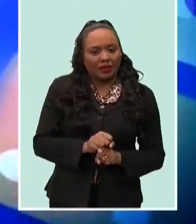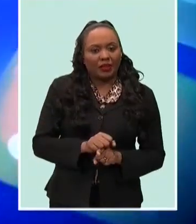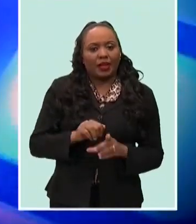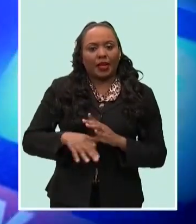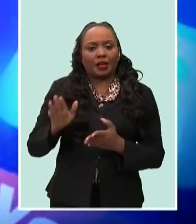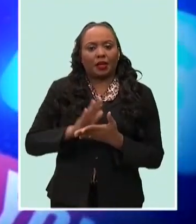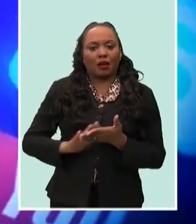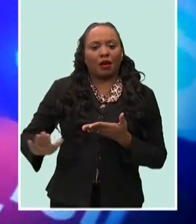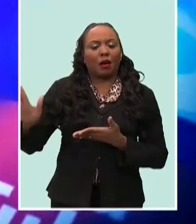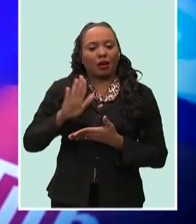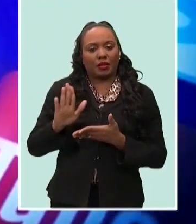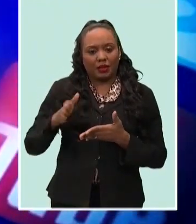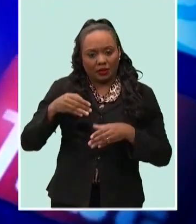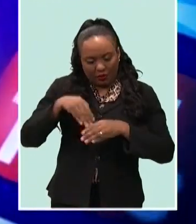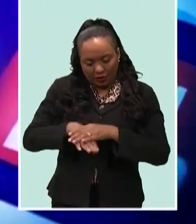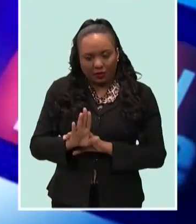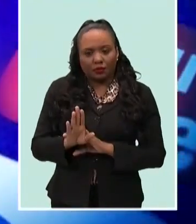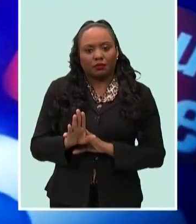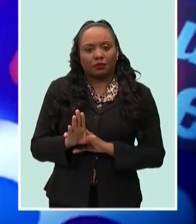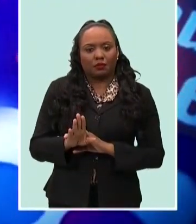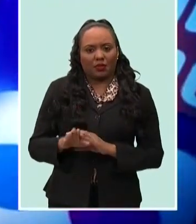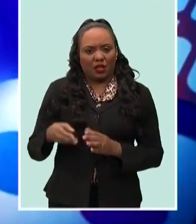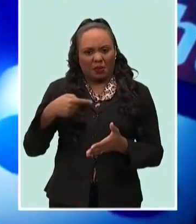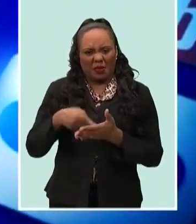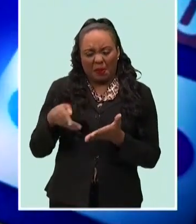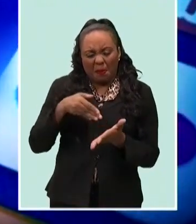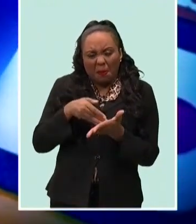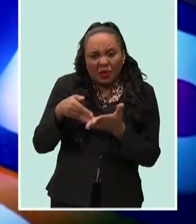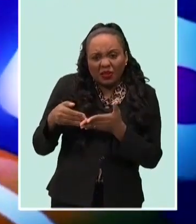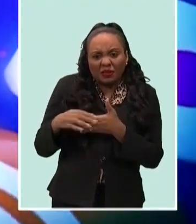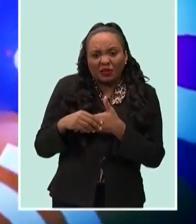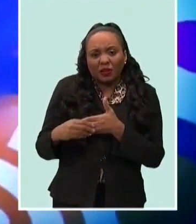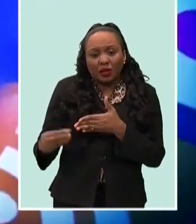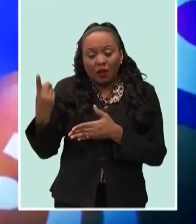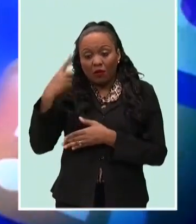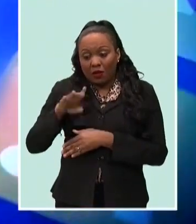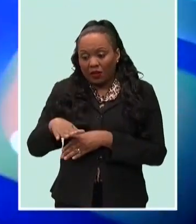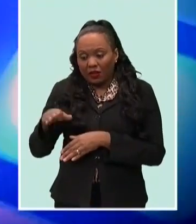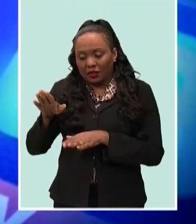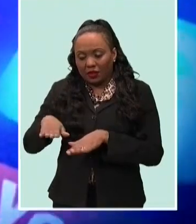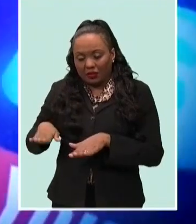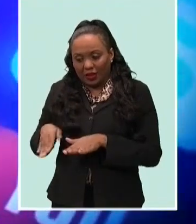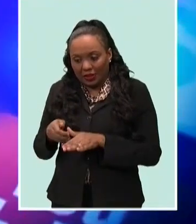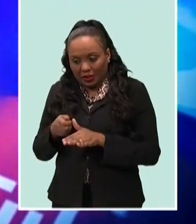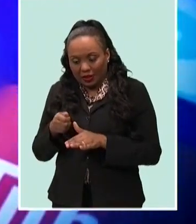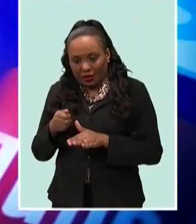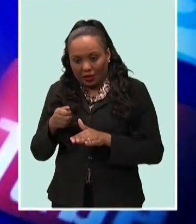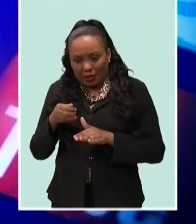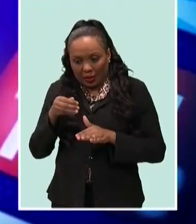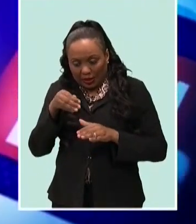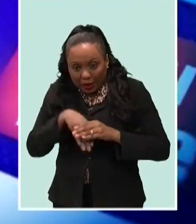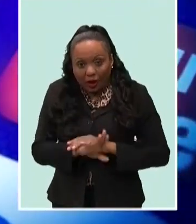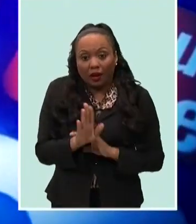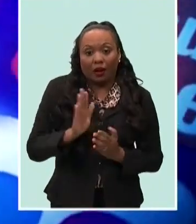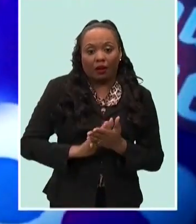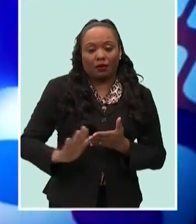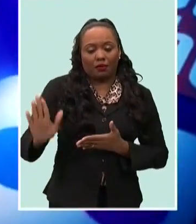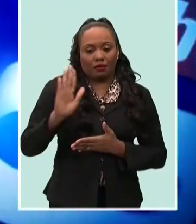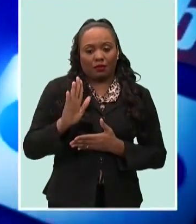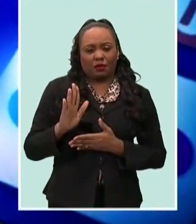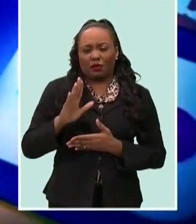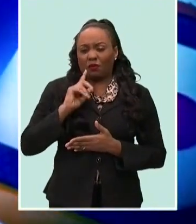allegedly paid millions of dollars in bribes to get their children into top colleges. Now, they clearly took an